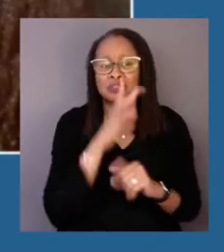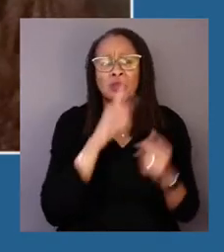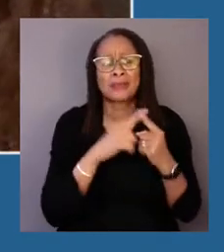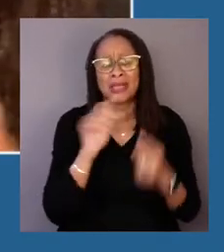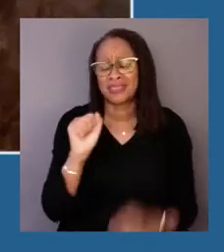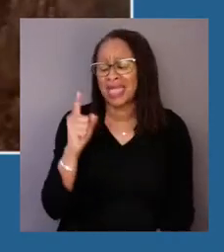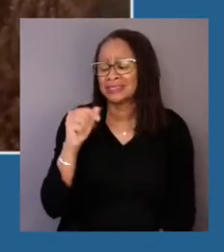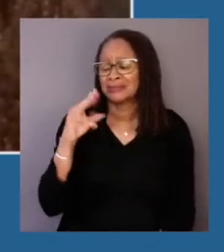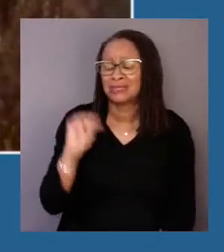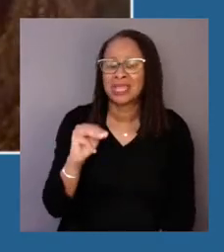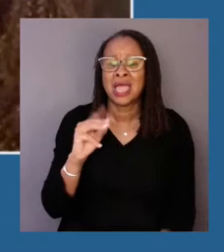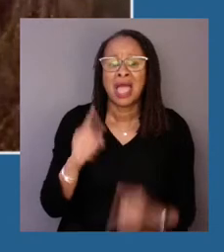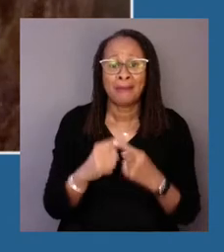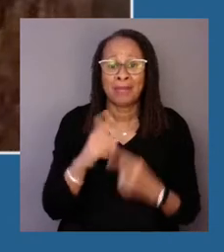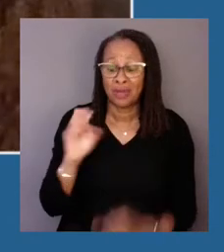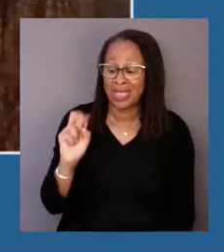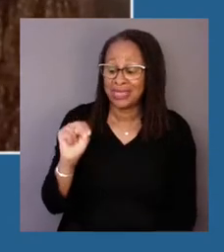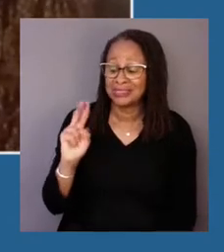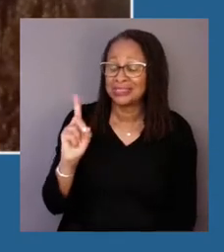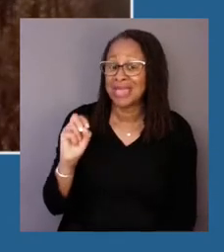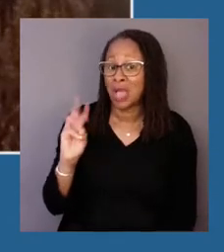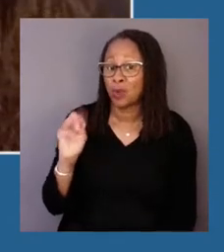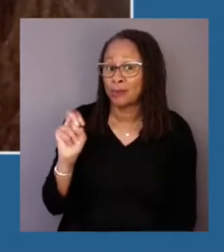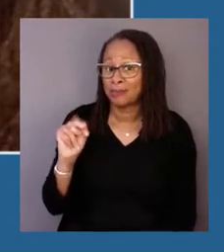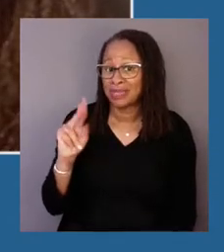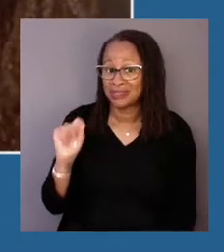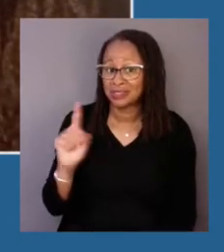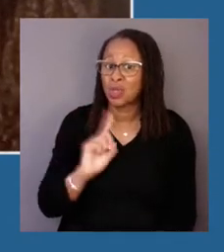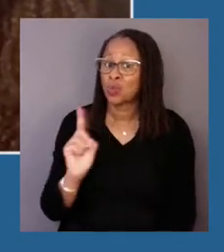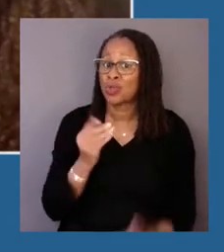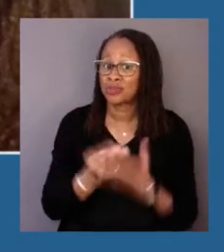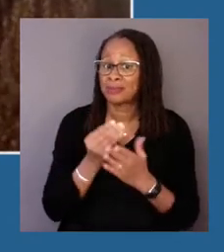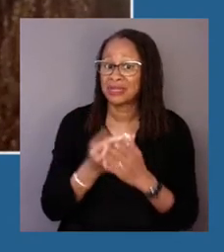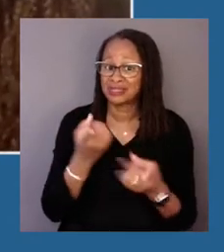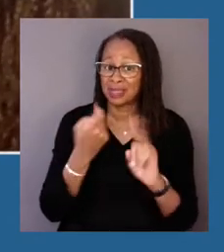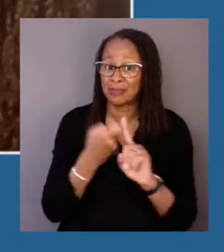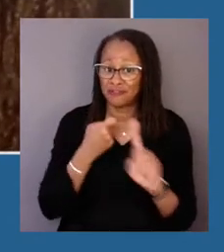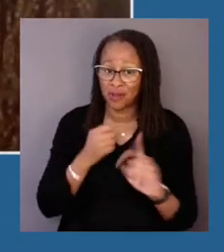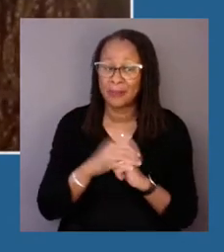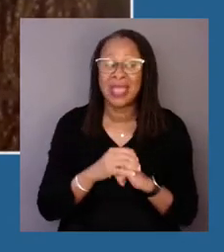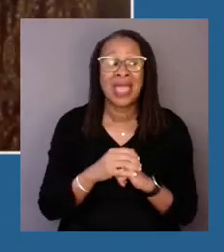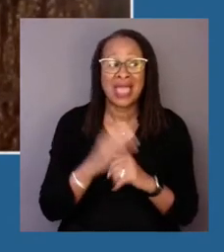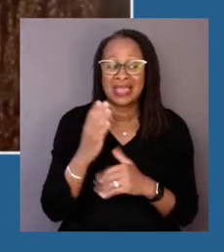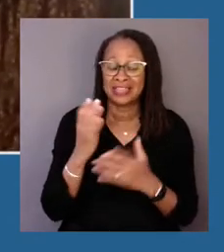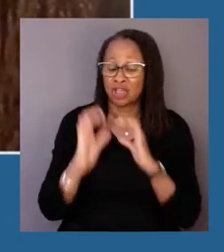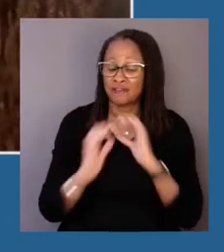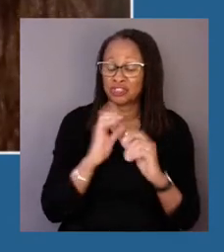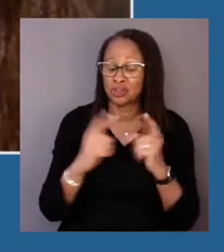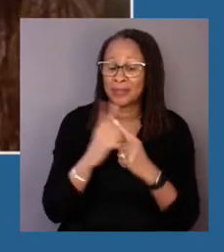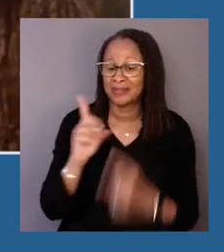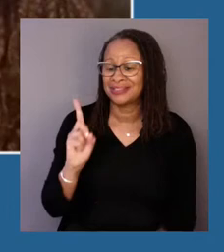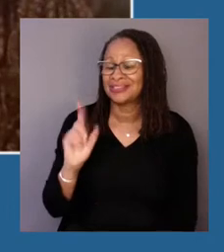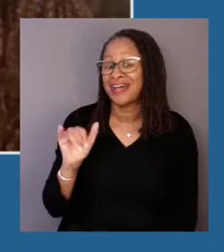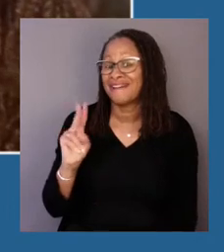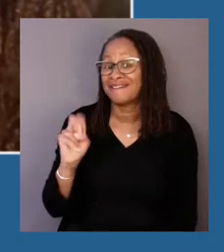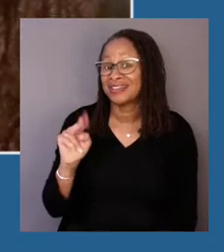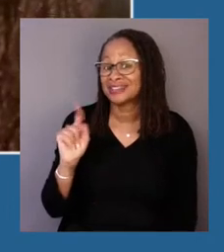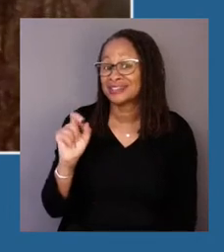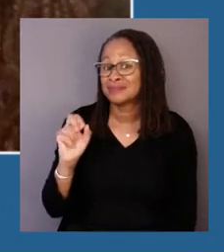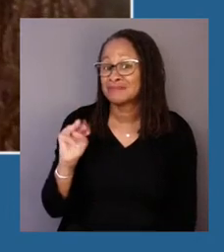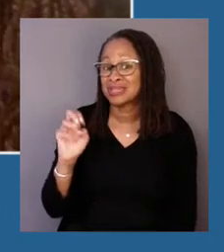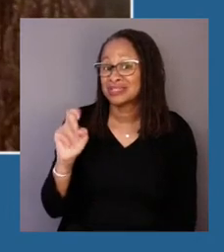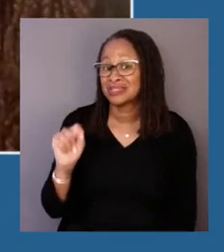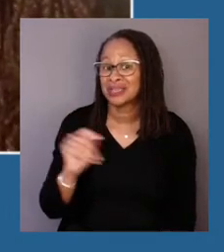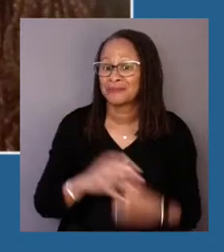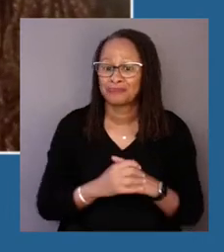and like kind of like where they're getting the funds from, and like conversations about divestment. So kind of like in those two general spheres of my life, that's where